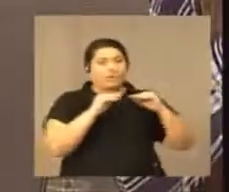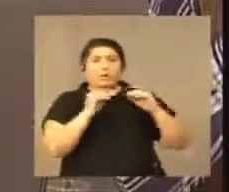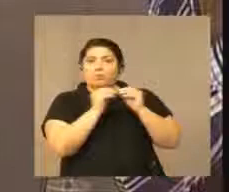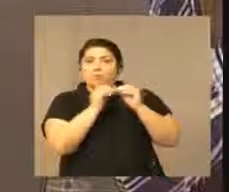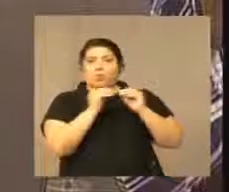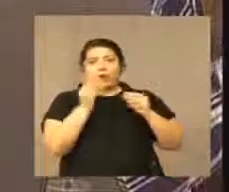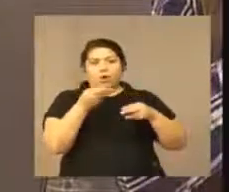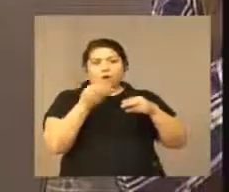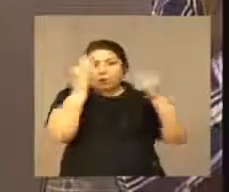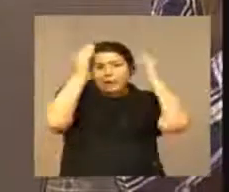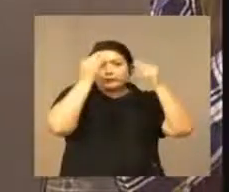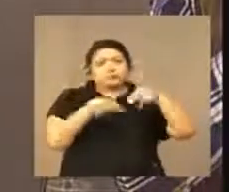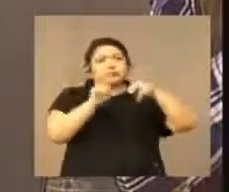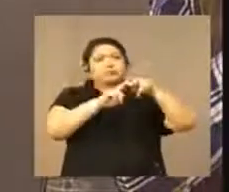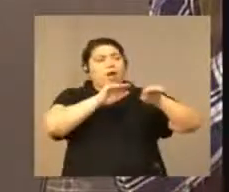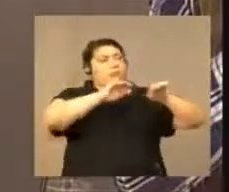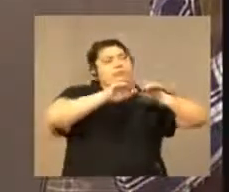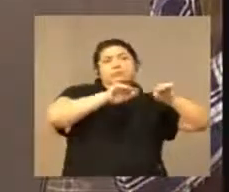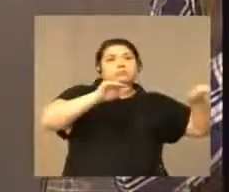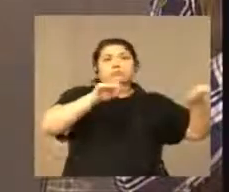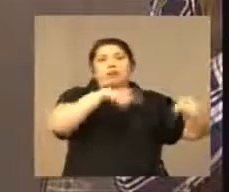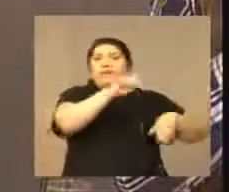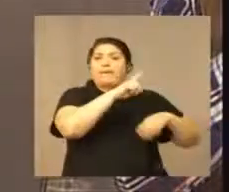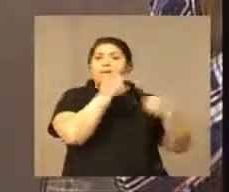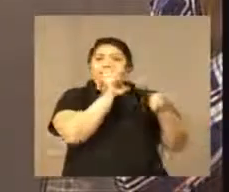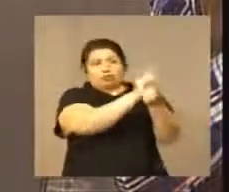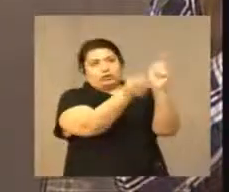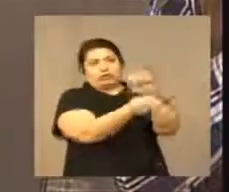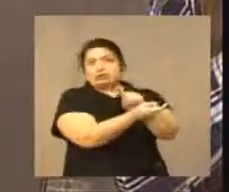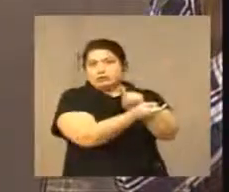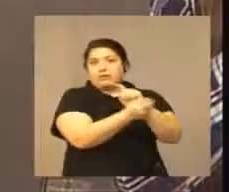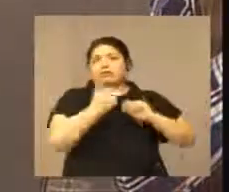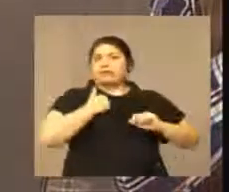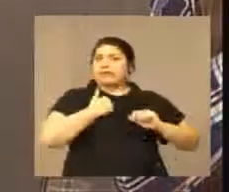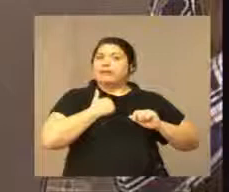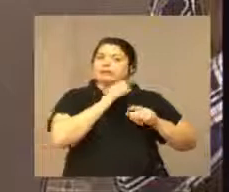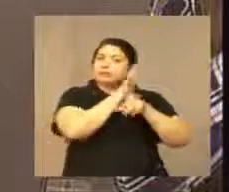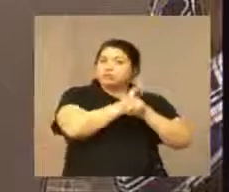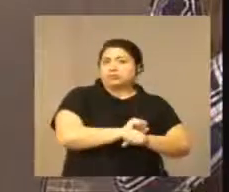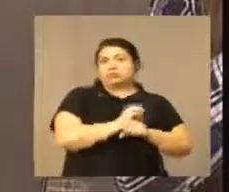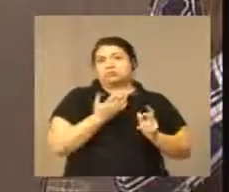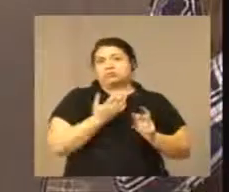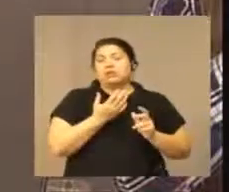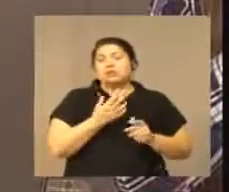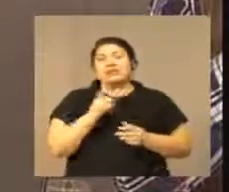But the very simple answer is it's a little bit early in our process.